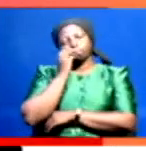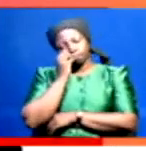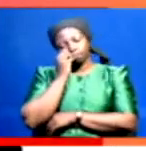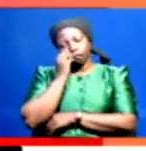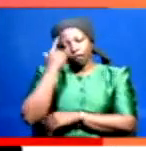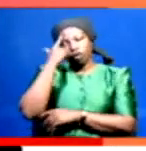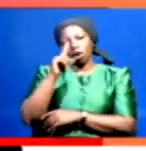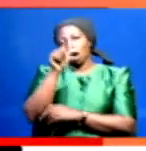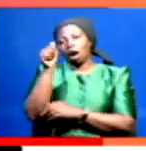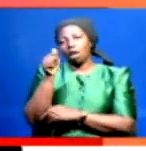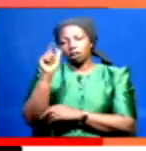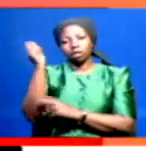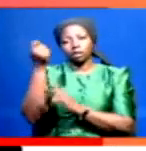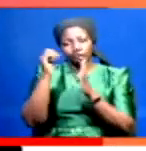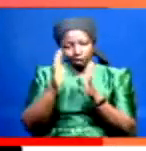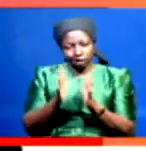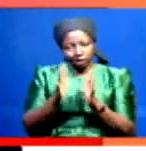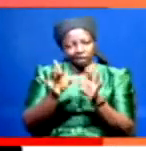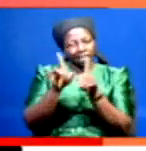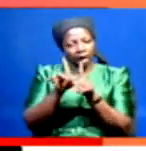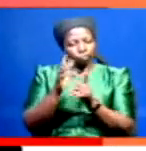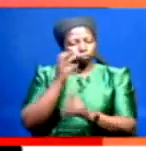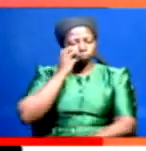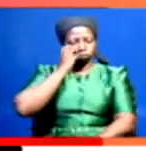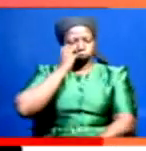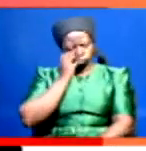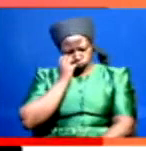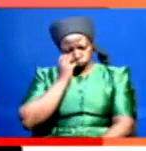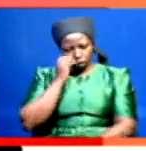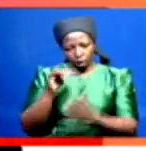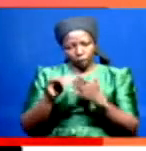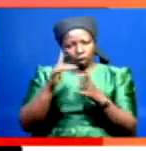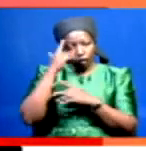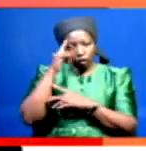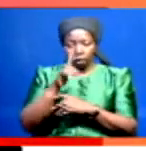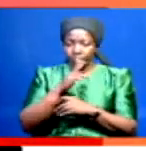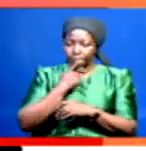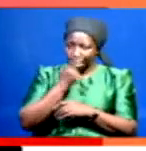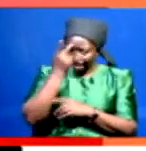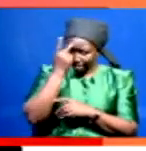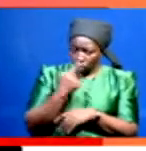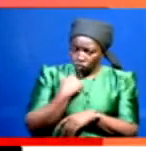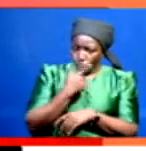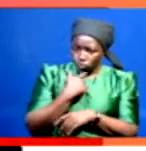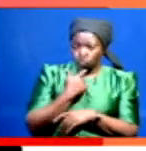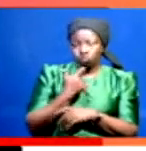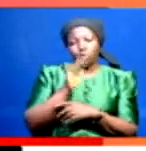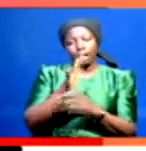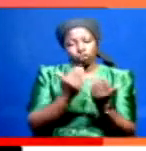my fellow Kenyans, and even more grief for parents who have lost their children there, for spouses who have